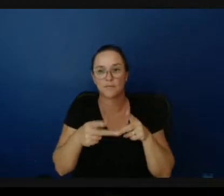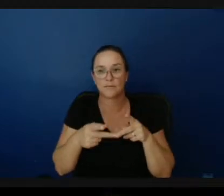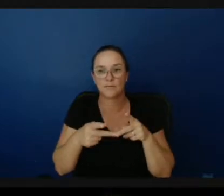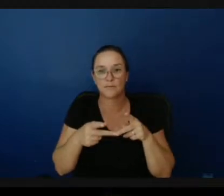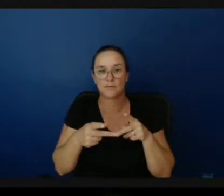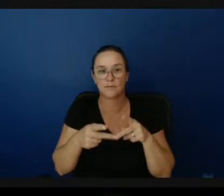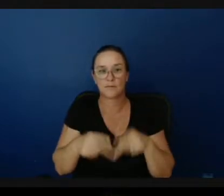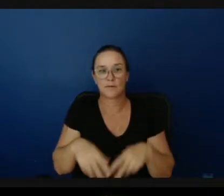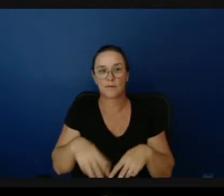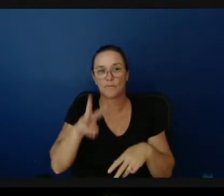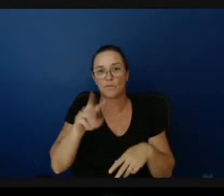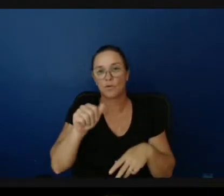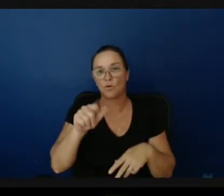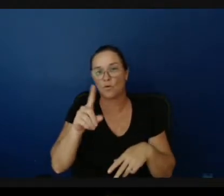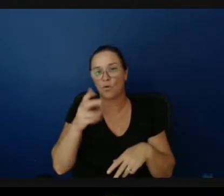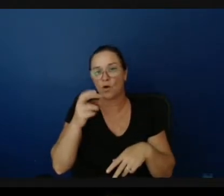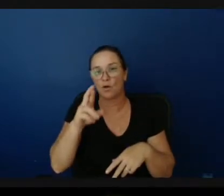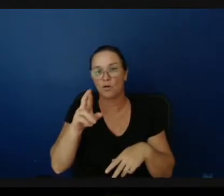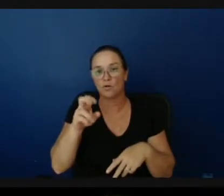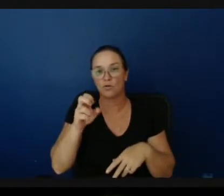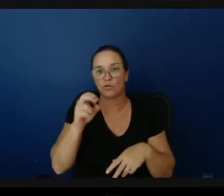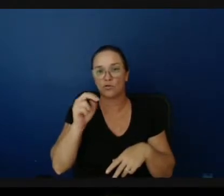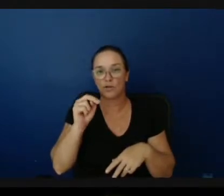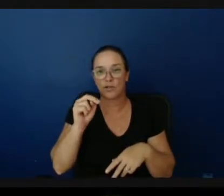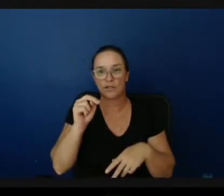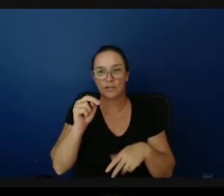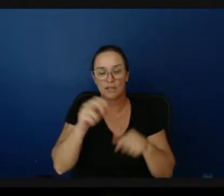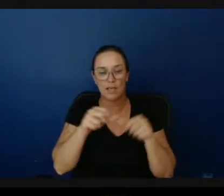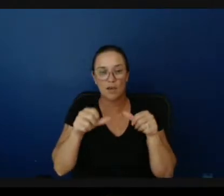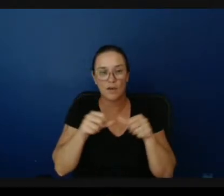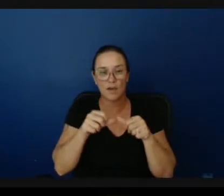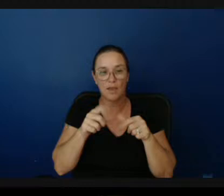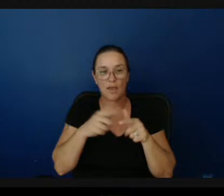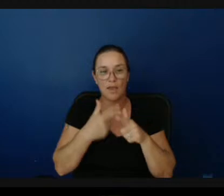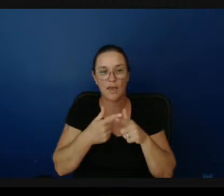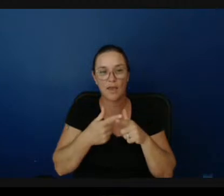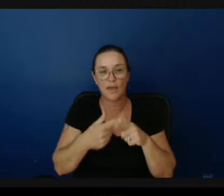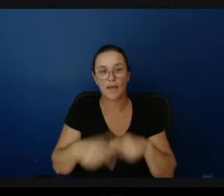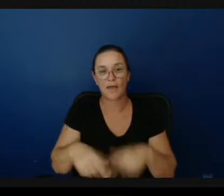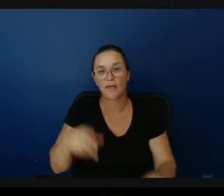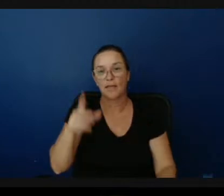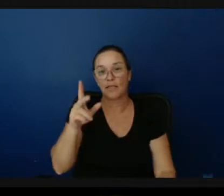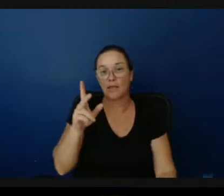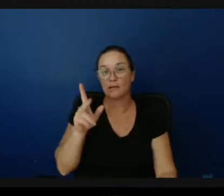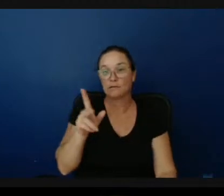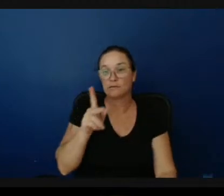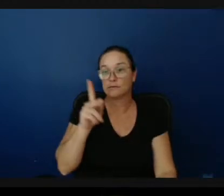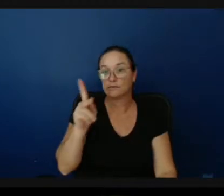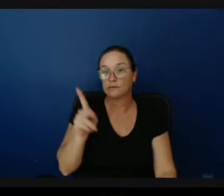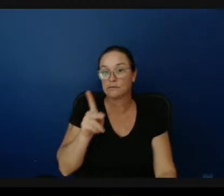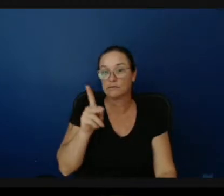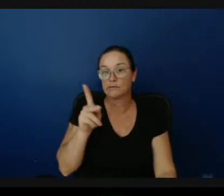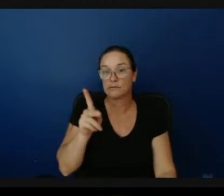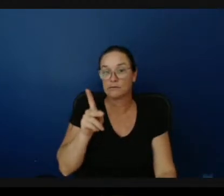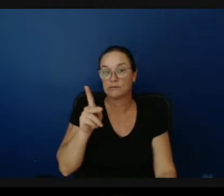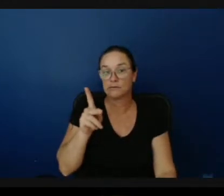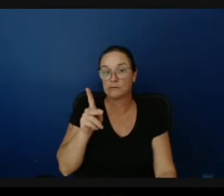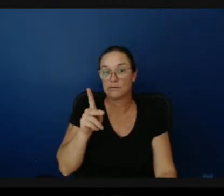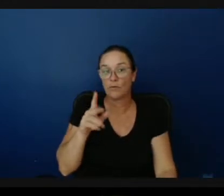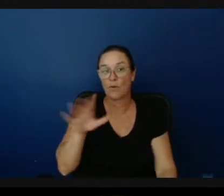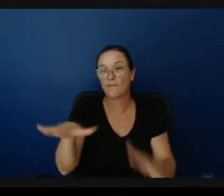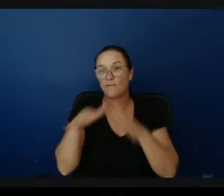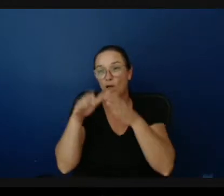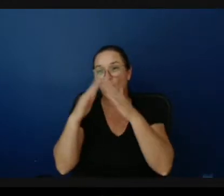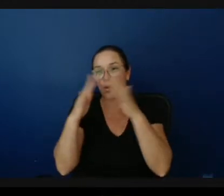Waldron's in Kaluapele. Could you see it from Kaluapele or no? Yeah, that's where everybody was going. Okay, I mean, you could see from Waldron's and Volcano House,